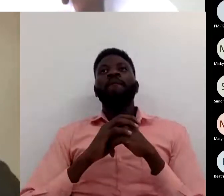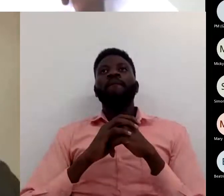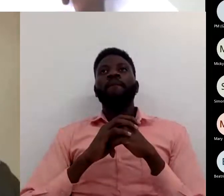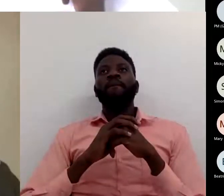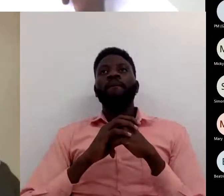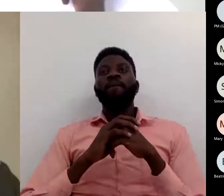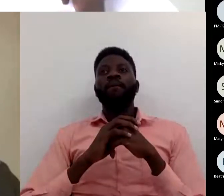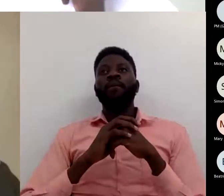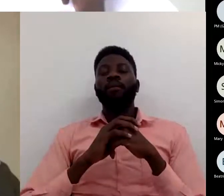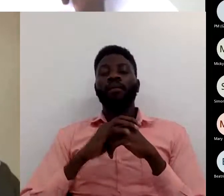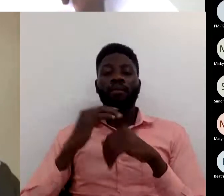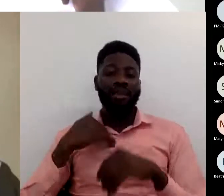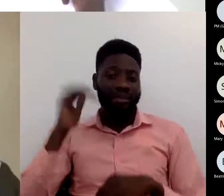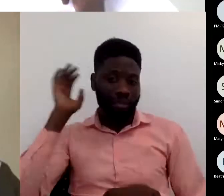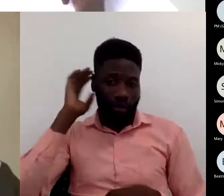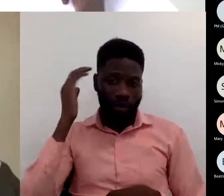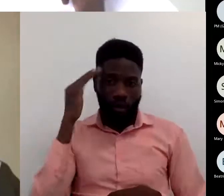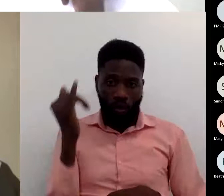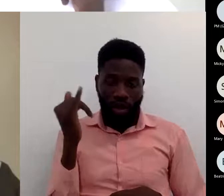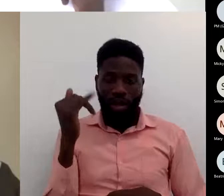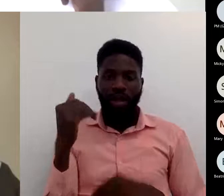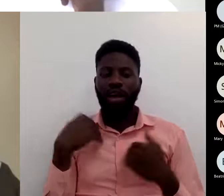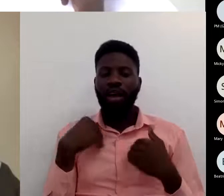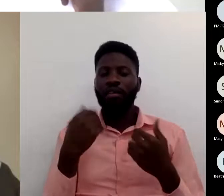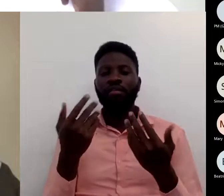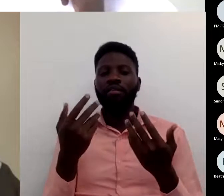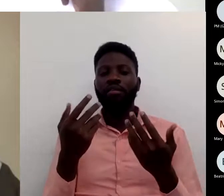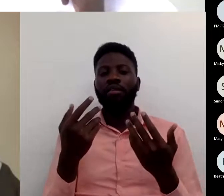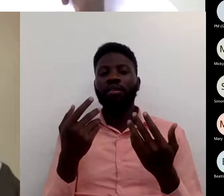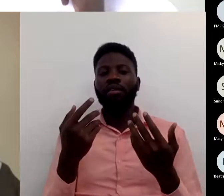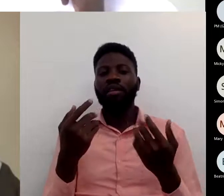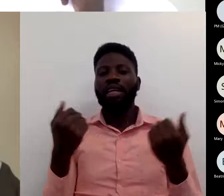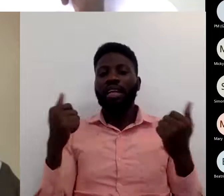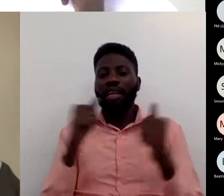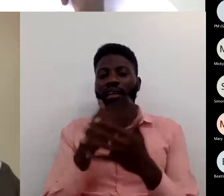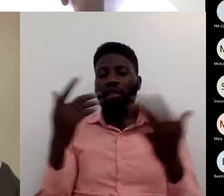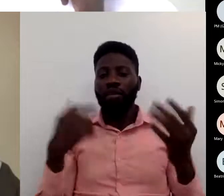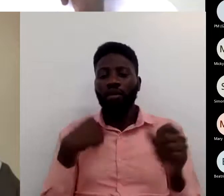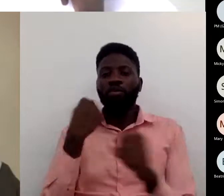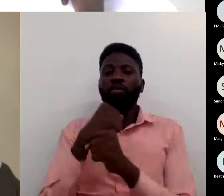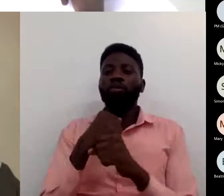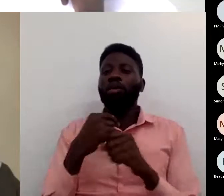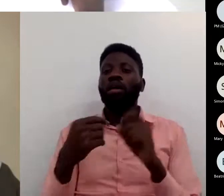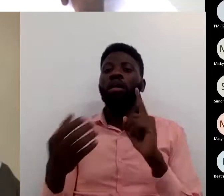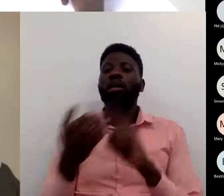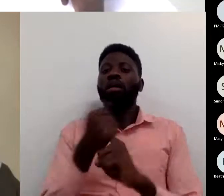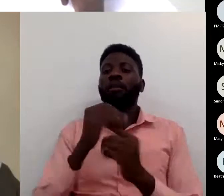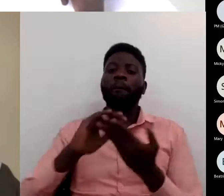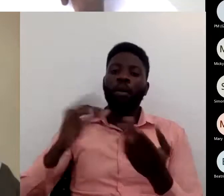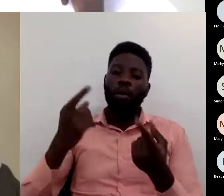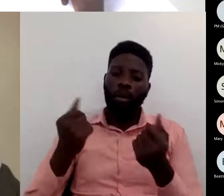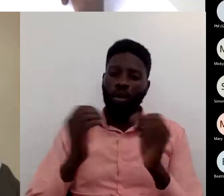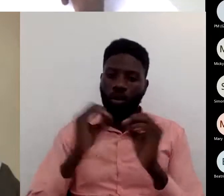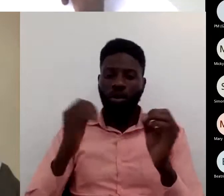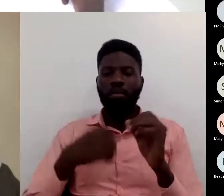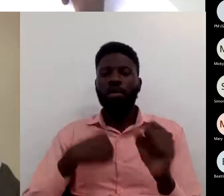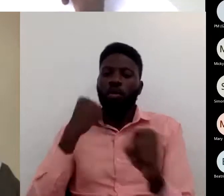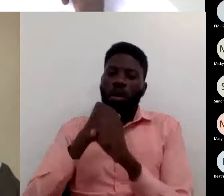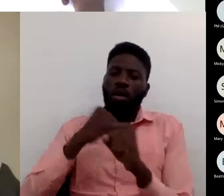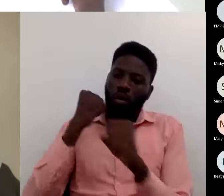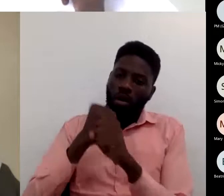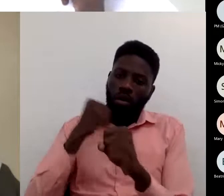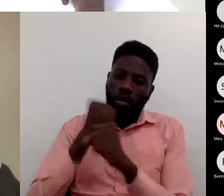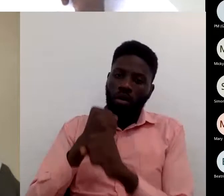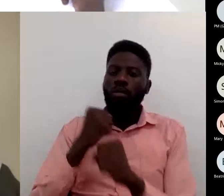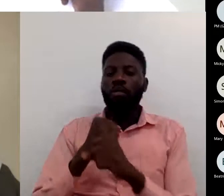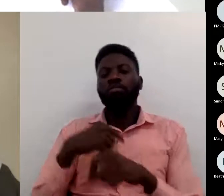And the reason I listened to him is that there was nothing I was going to do to get me more money, right? So I had no alternative but to just try and do what I knew, just try and do what was